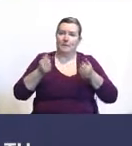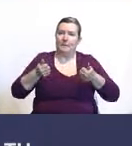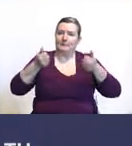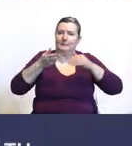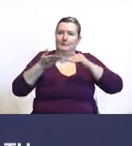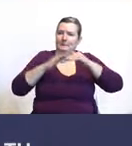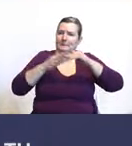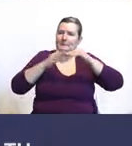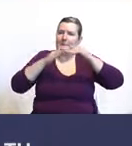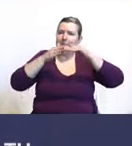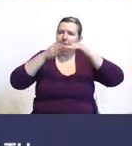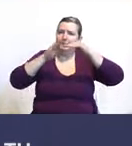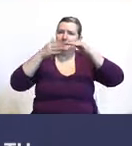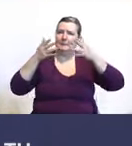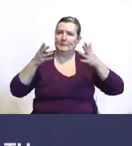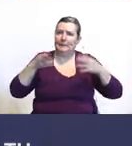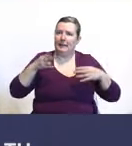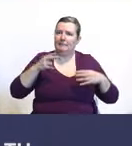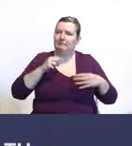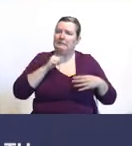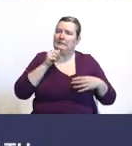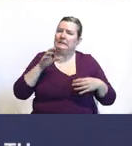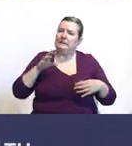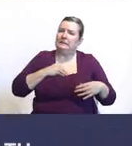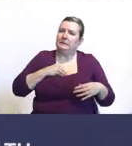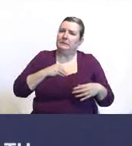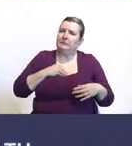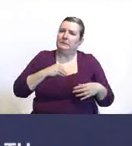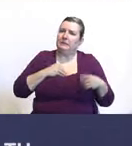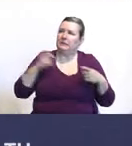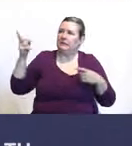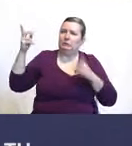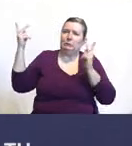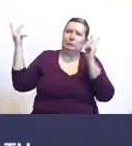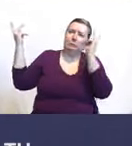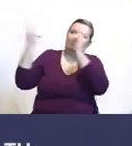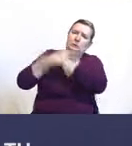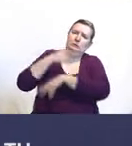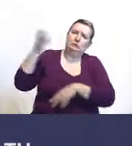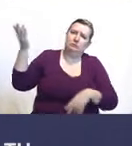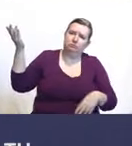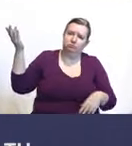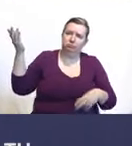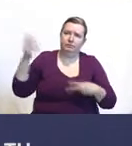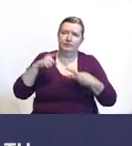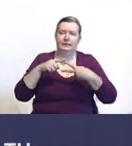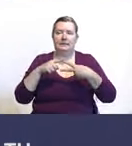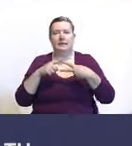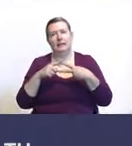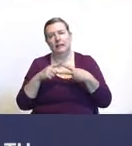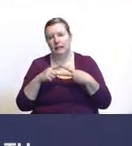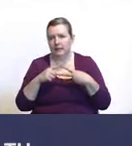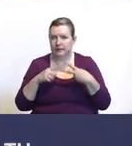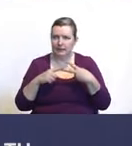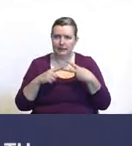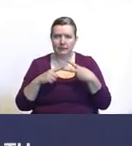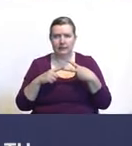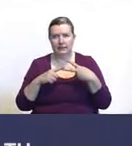at unacceptably high levels. So those tend to be the first wave